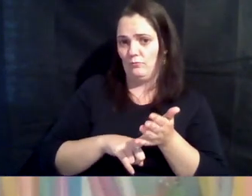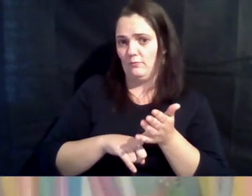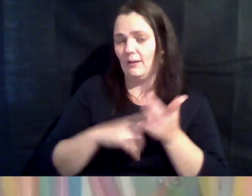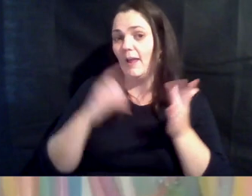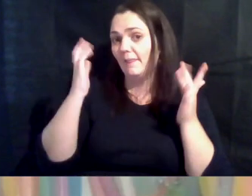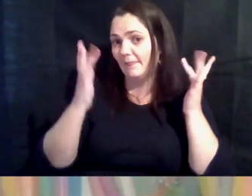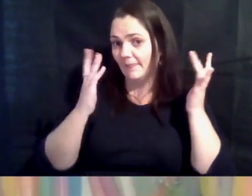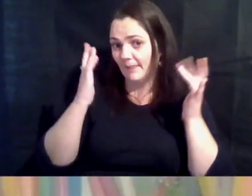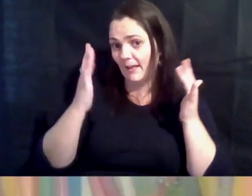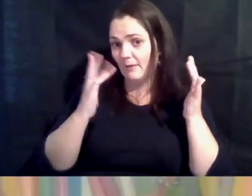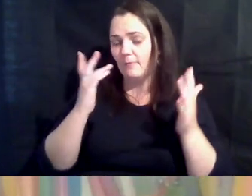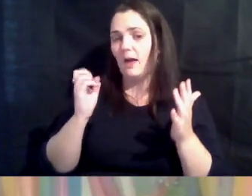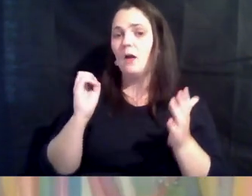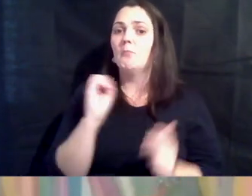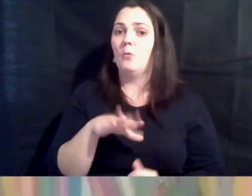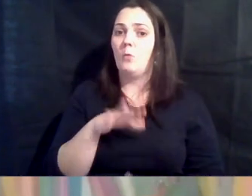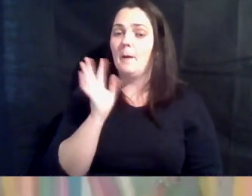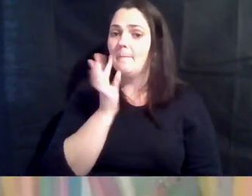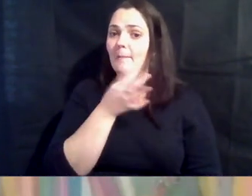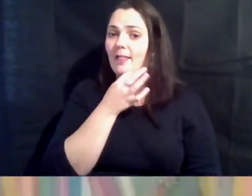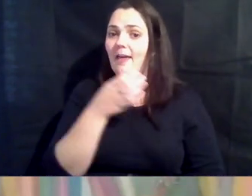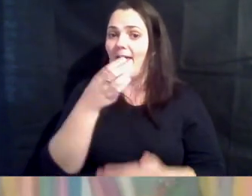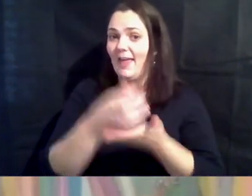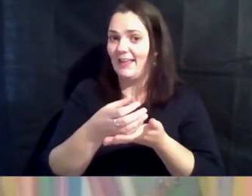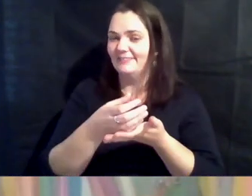think about plants in the bathroom.